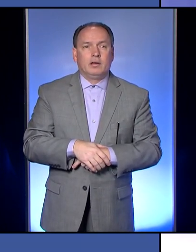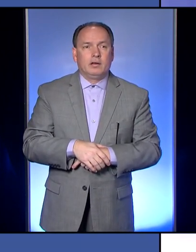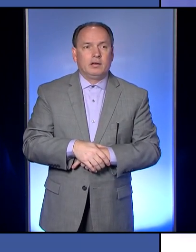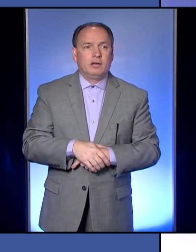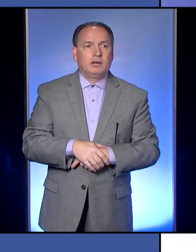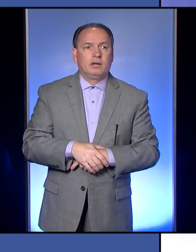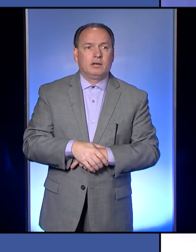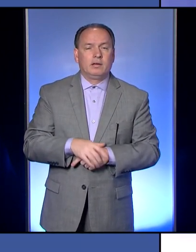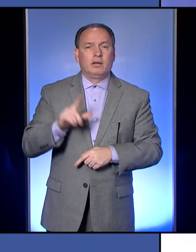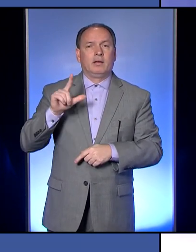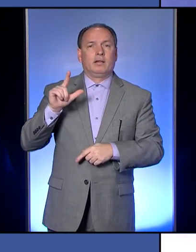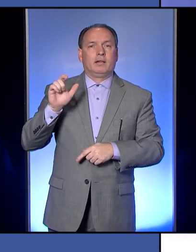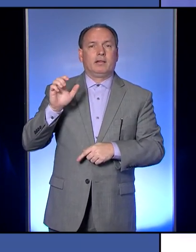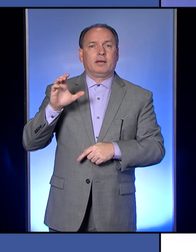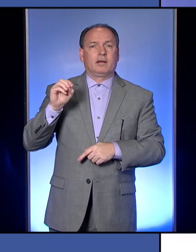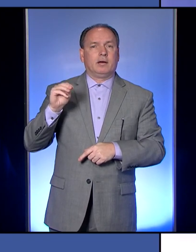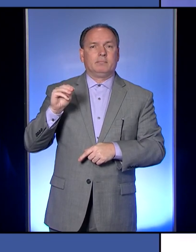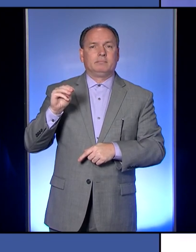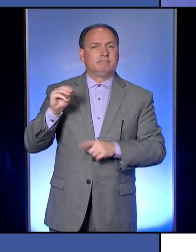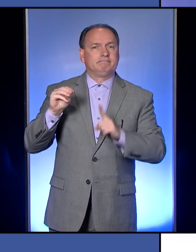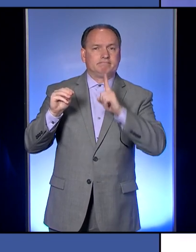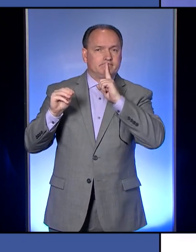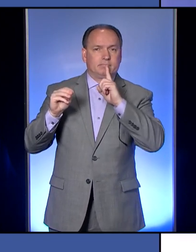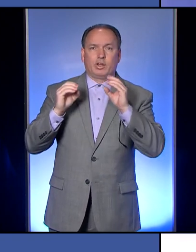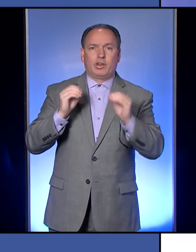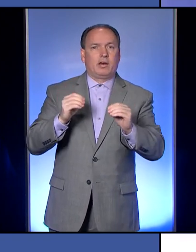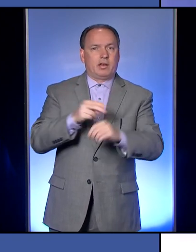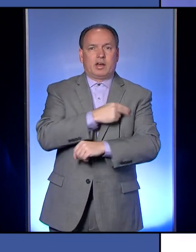We have none hospitalized, Kathy, from LECOM.